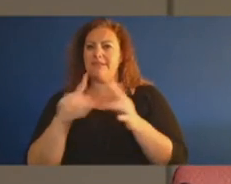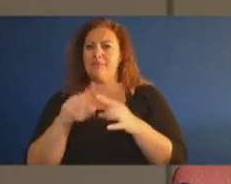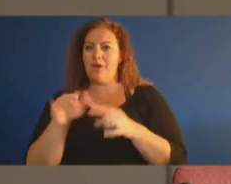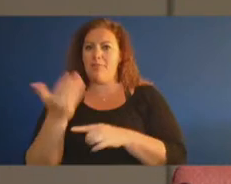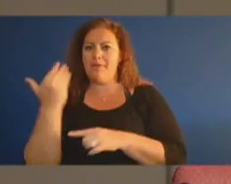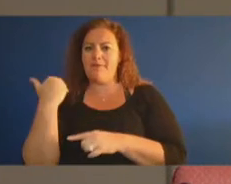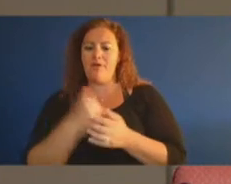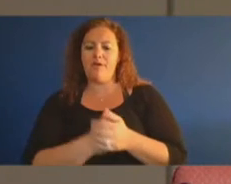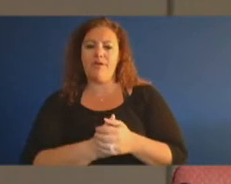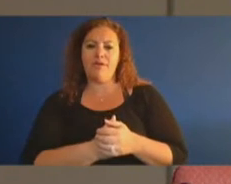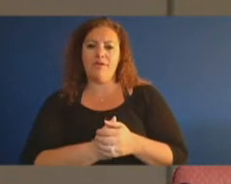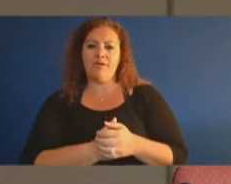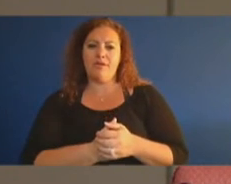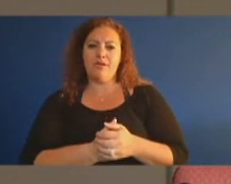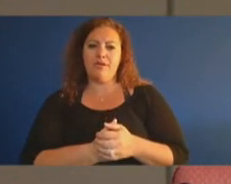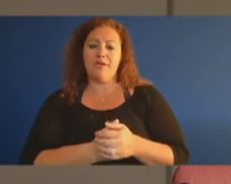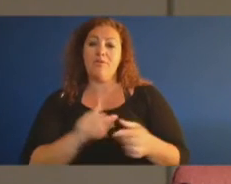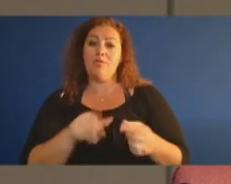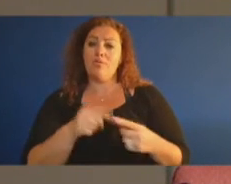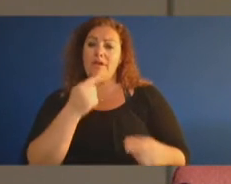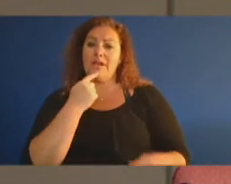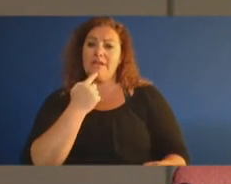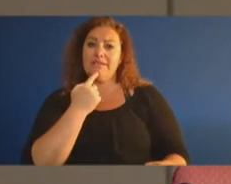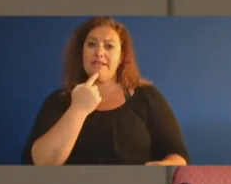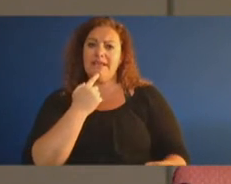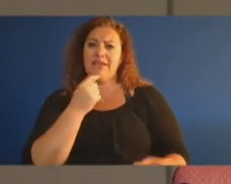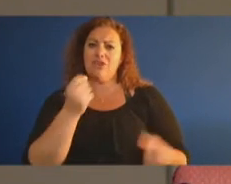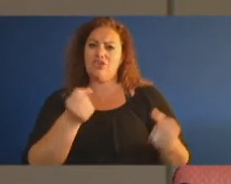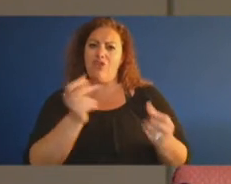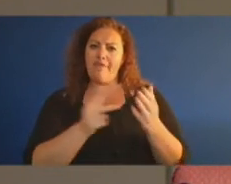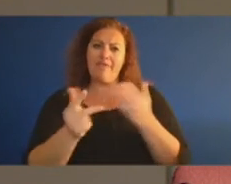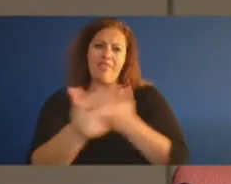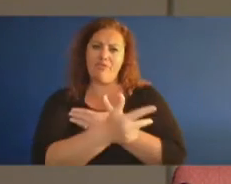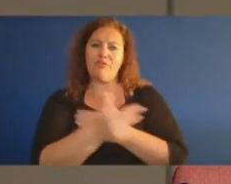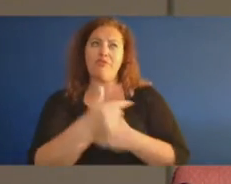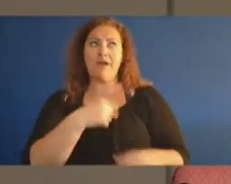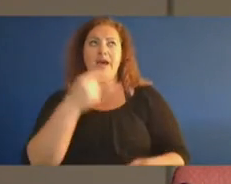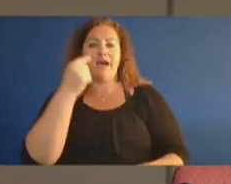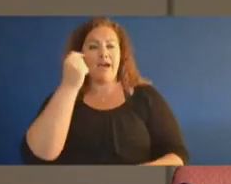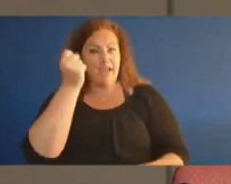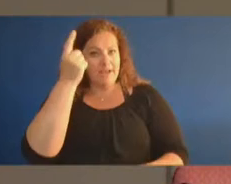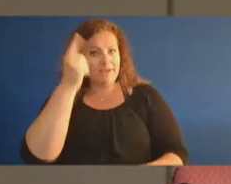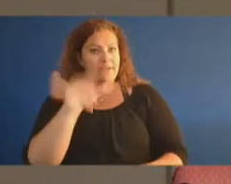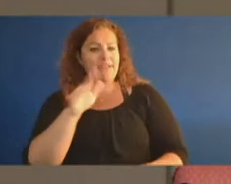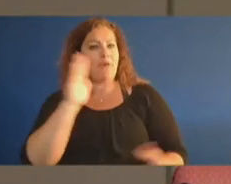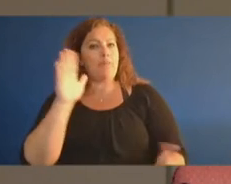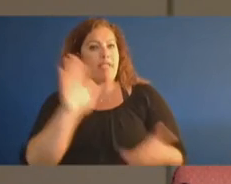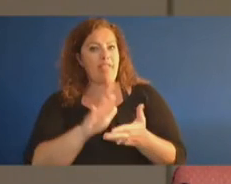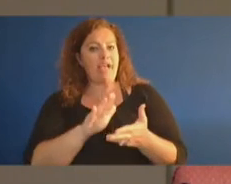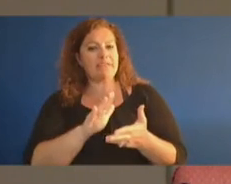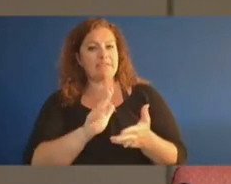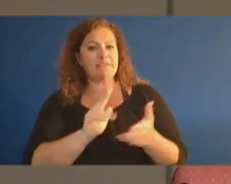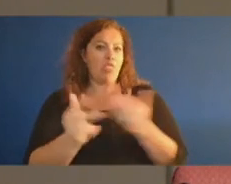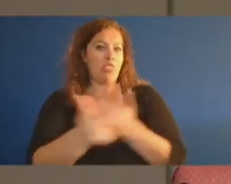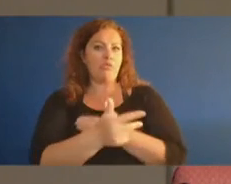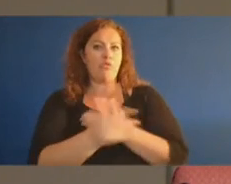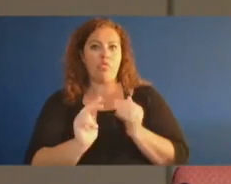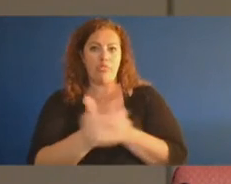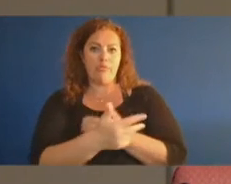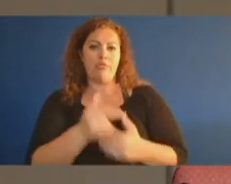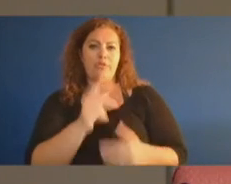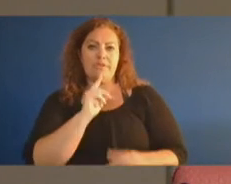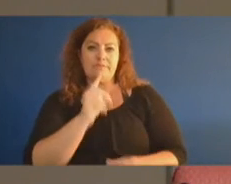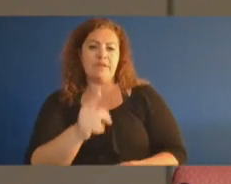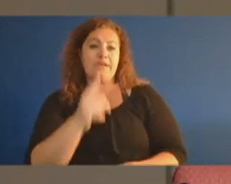um and when I see drive-thru I understand this is going to generate very less trips especially because this will be